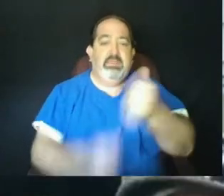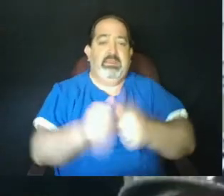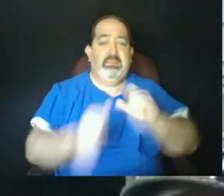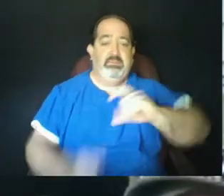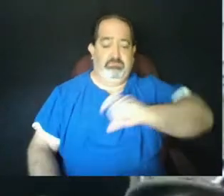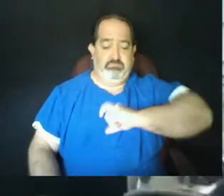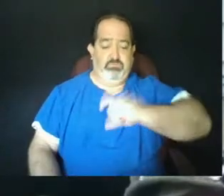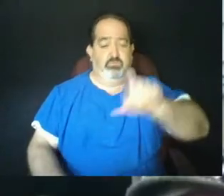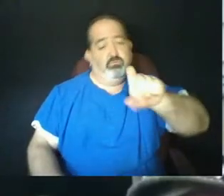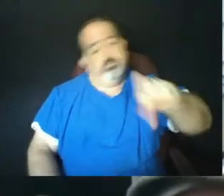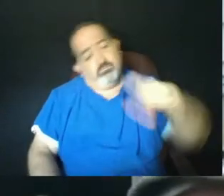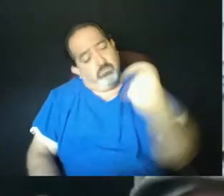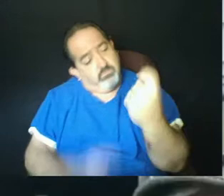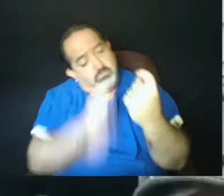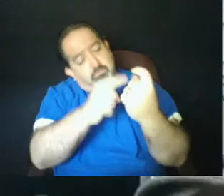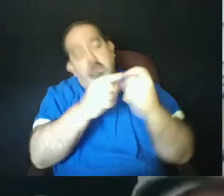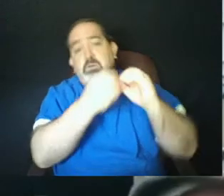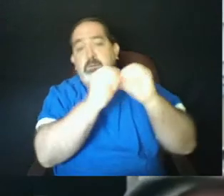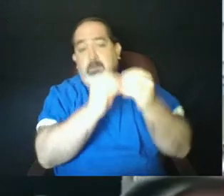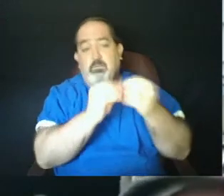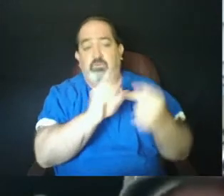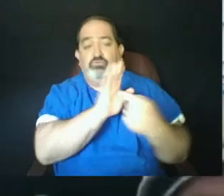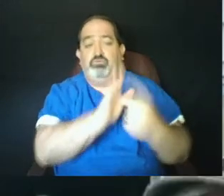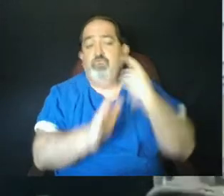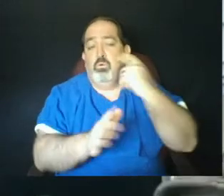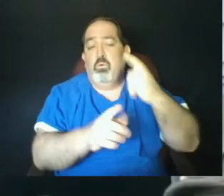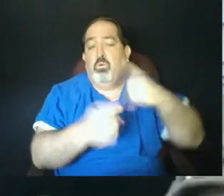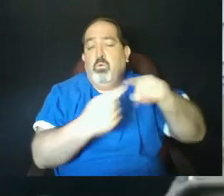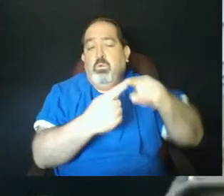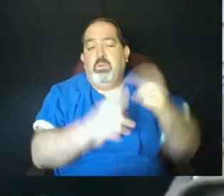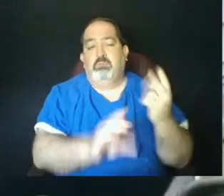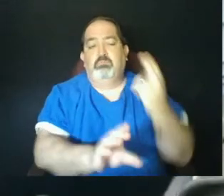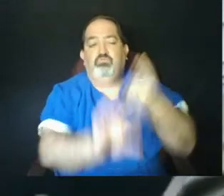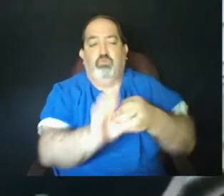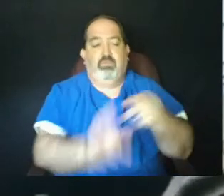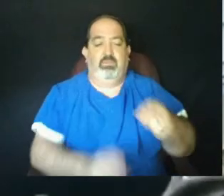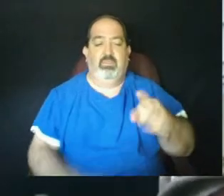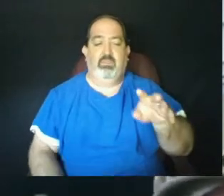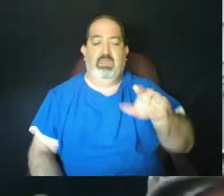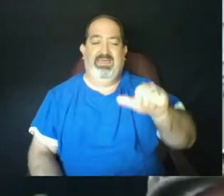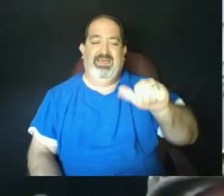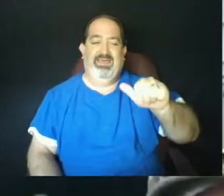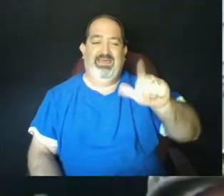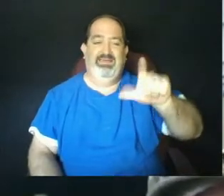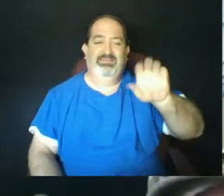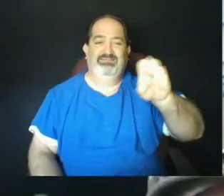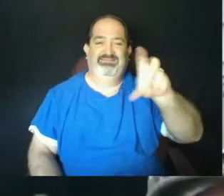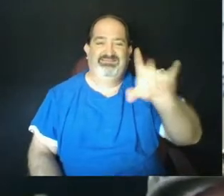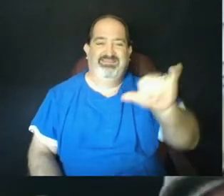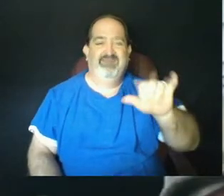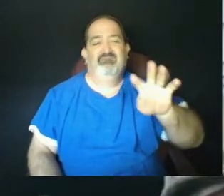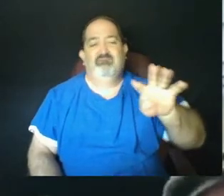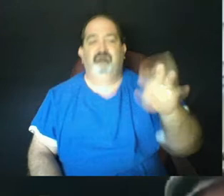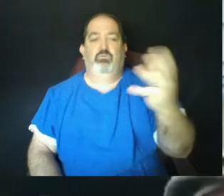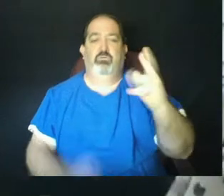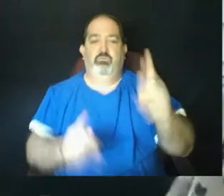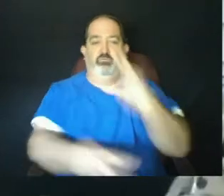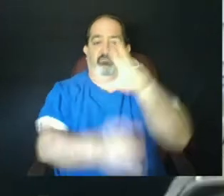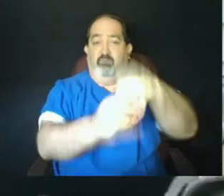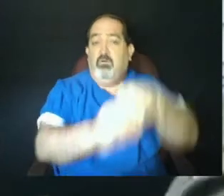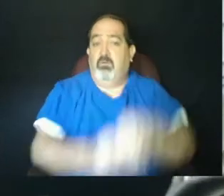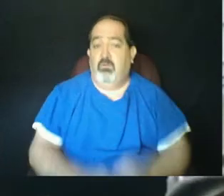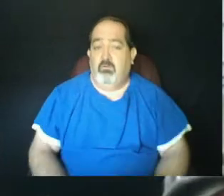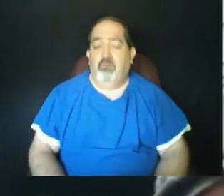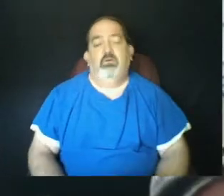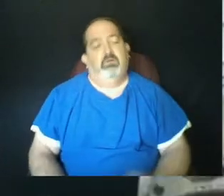it that tells when that person was inducted into the order. Aliskai is the 4th person to be inducted into this order, and she is